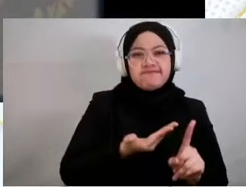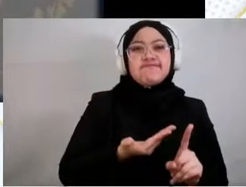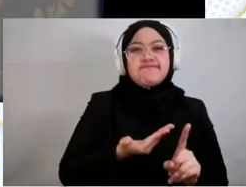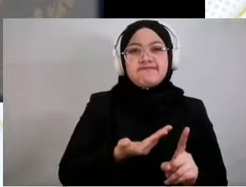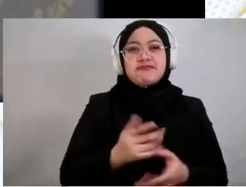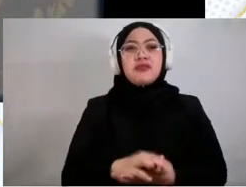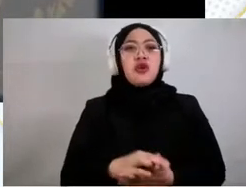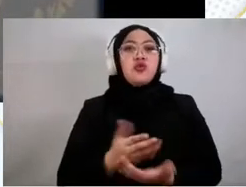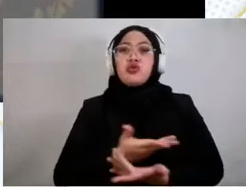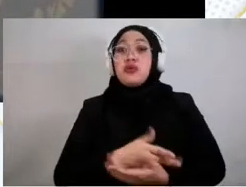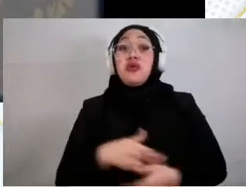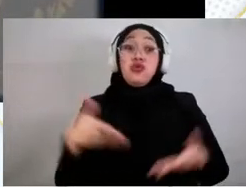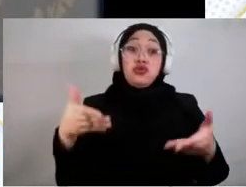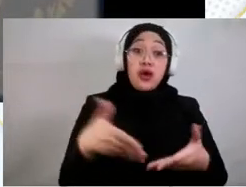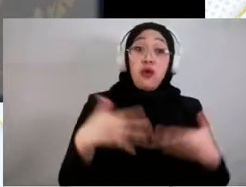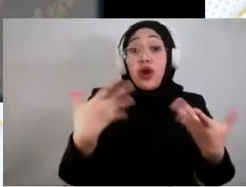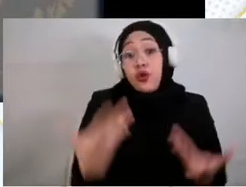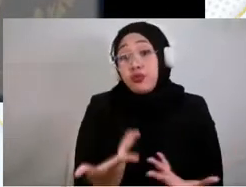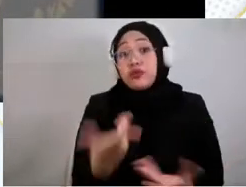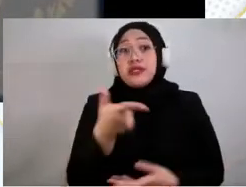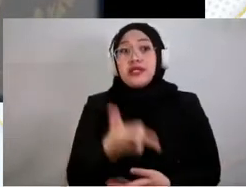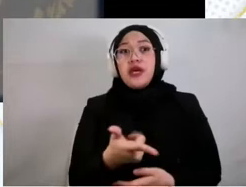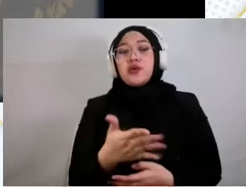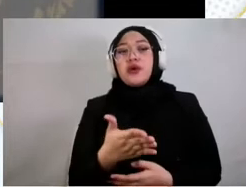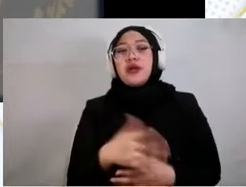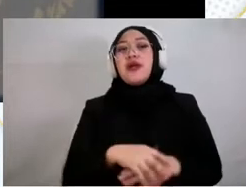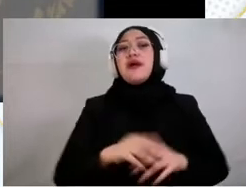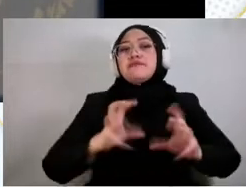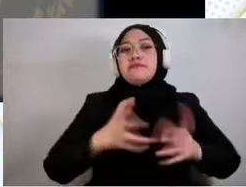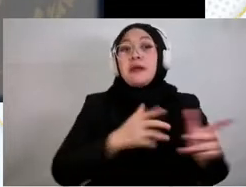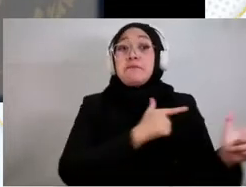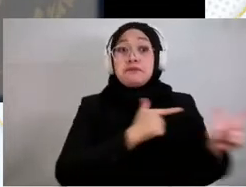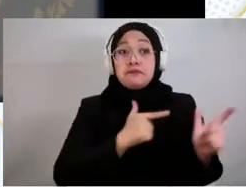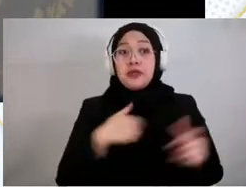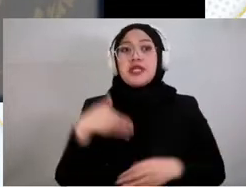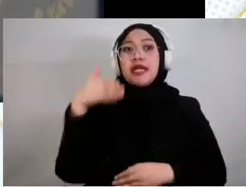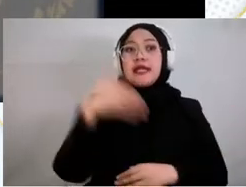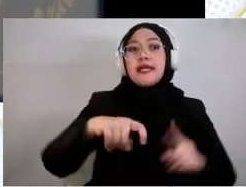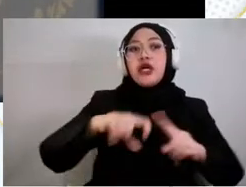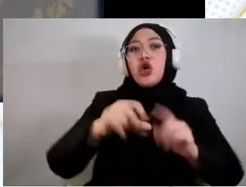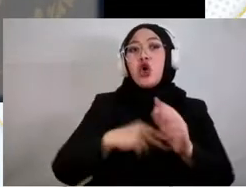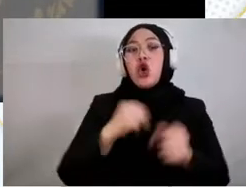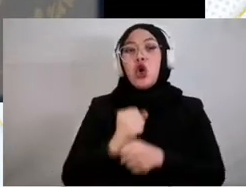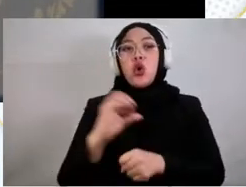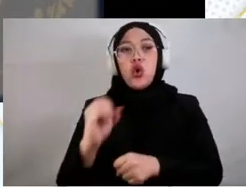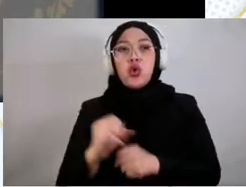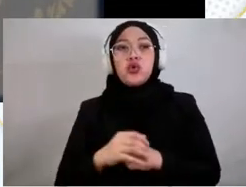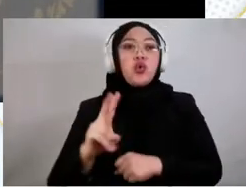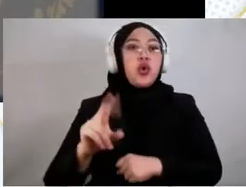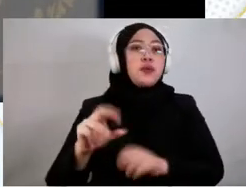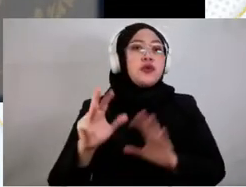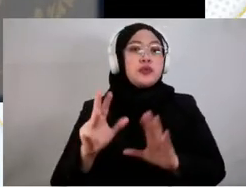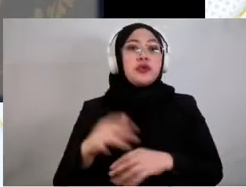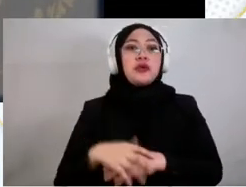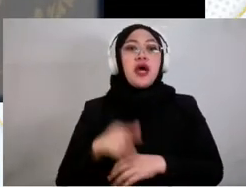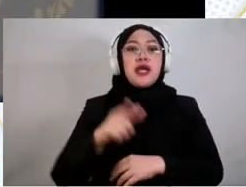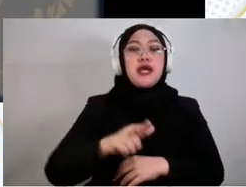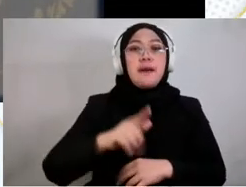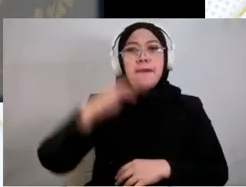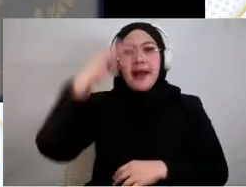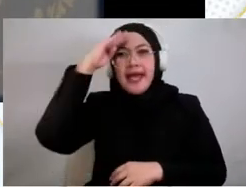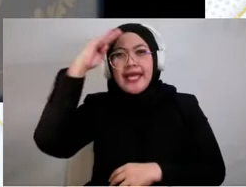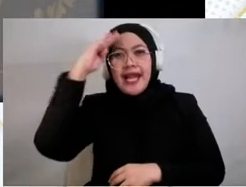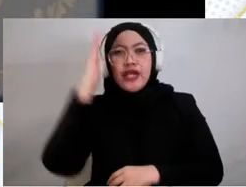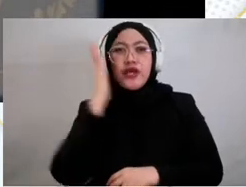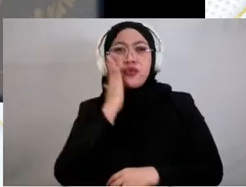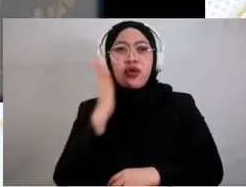female military. I have an experience when I was in Congo in 2019, two local young men tried to rob